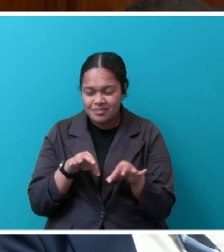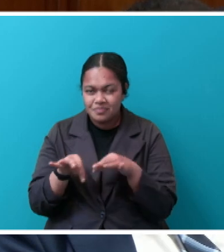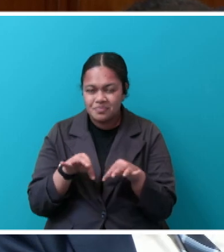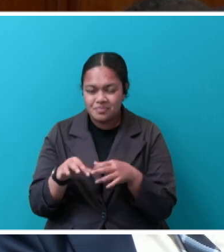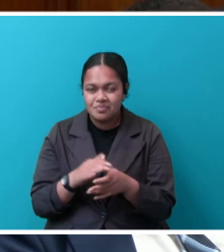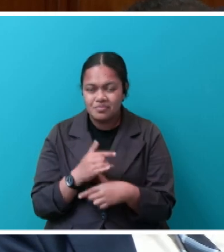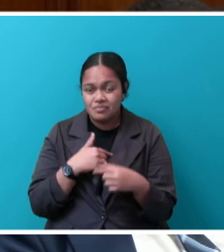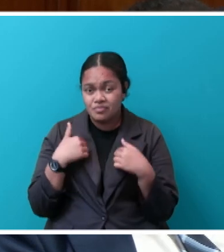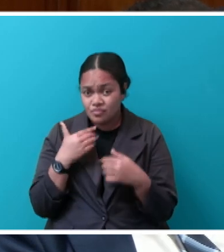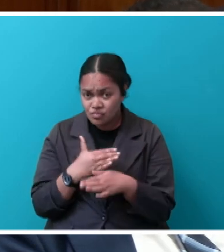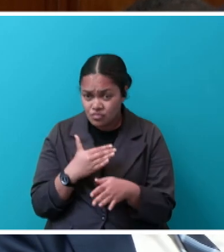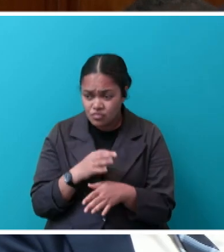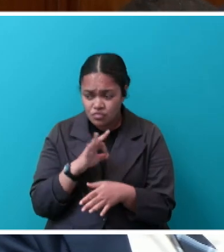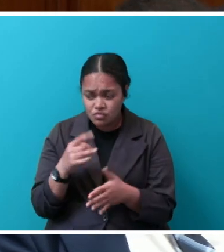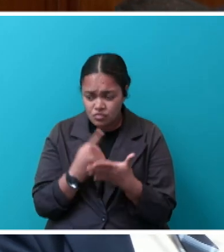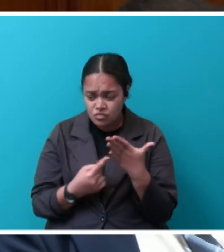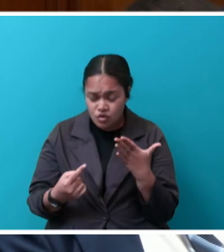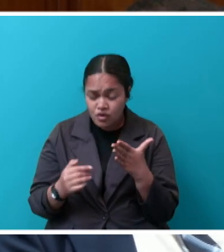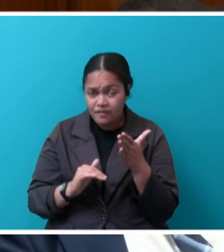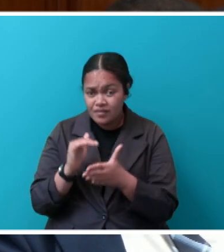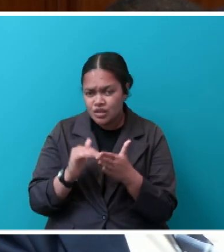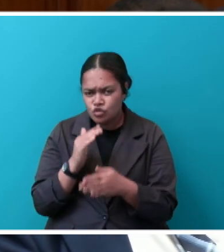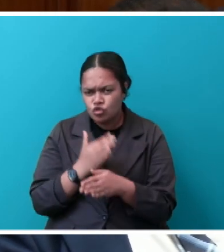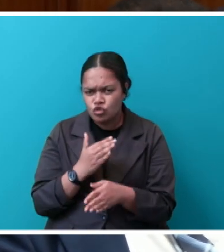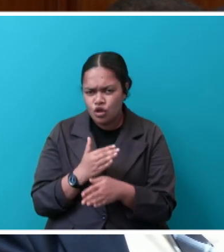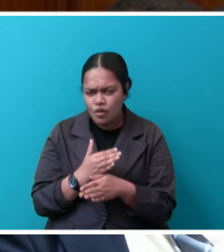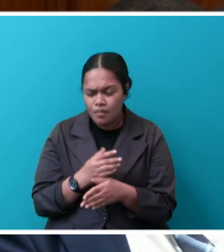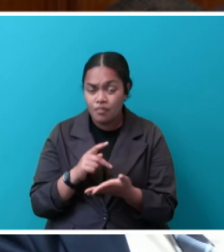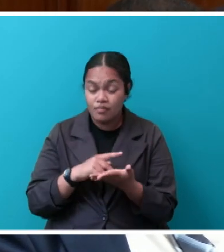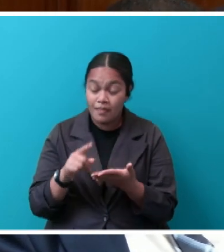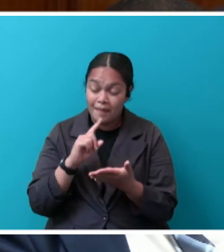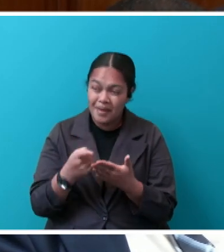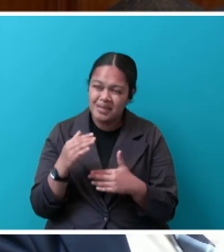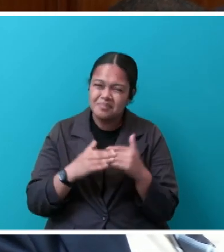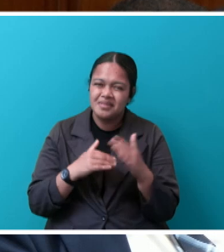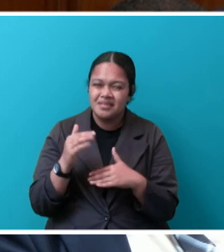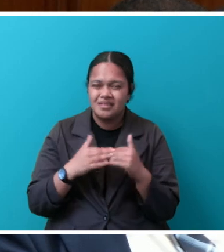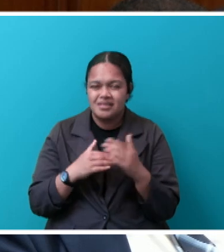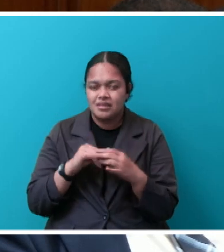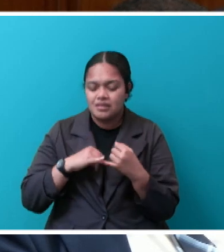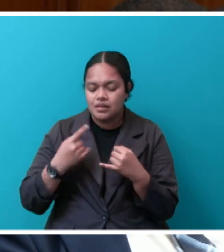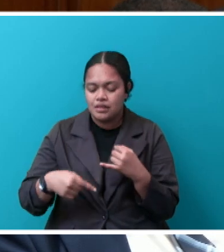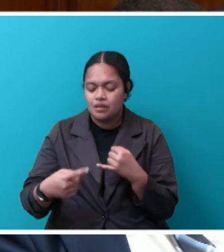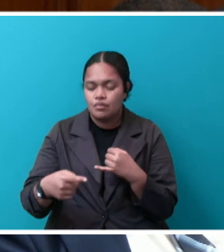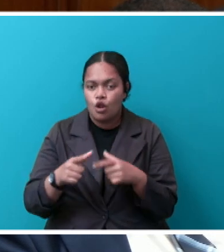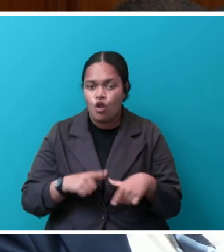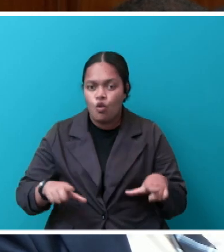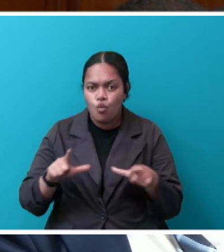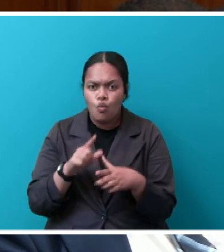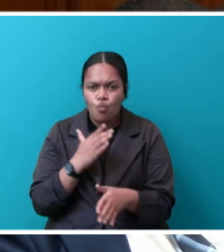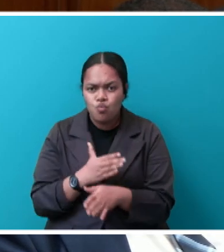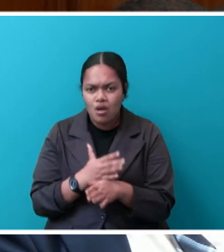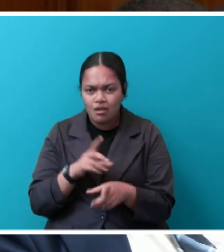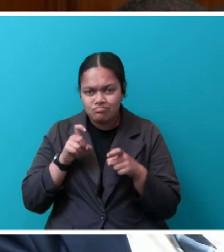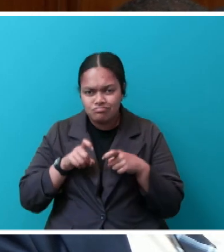Our work is not only about filling job vacancies, it's about building a sustainable local workforce, empowering